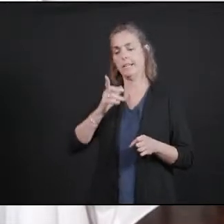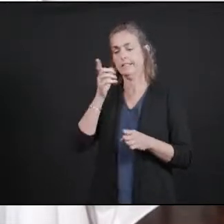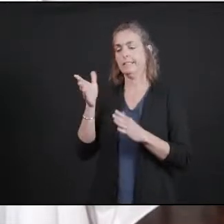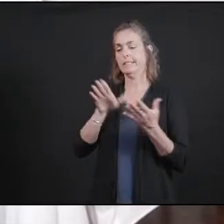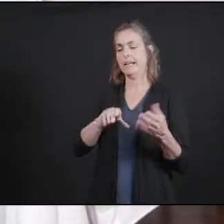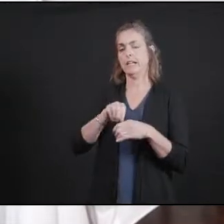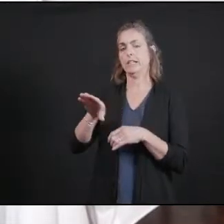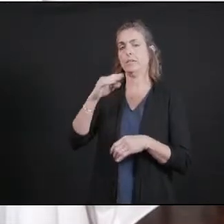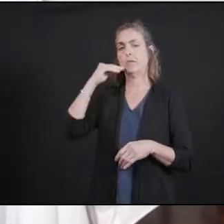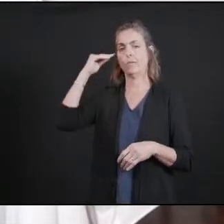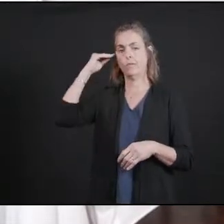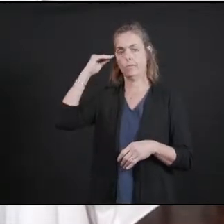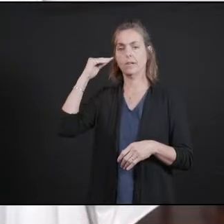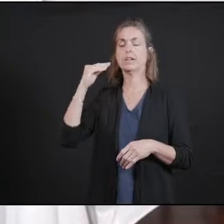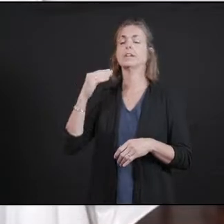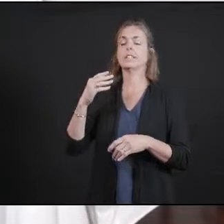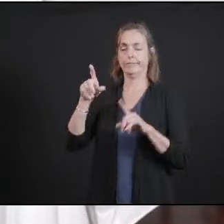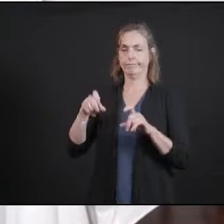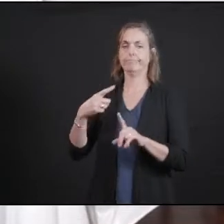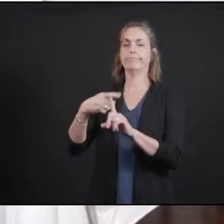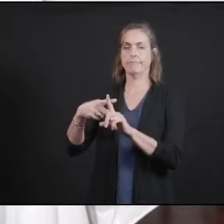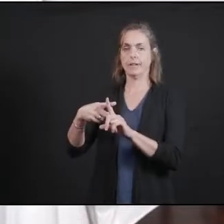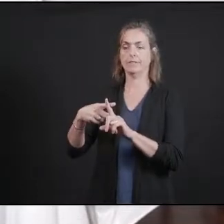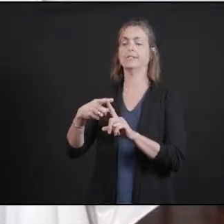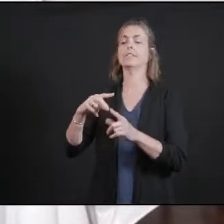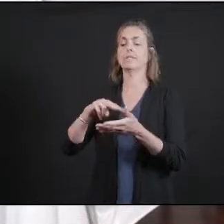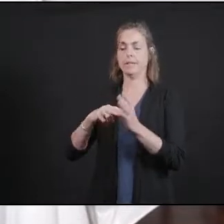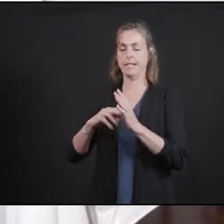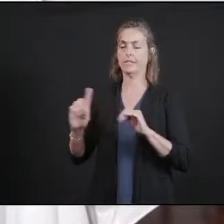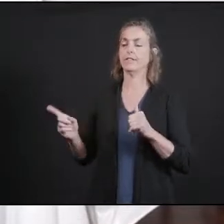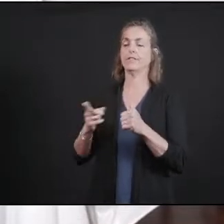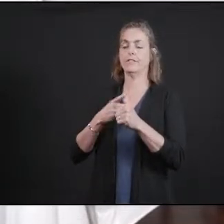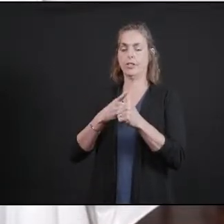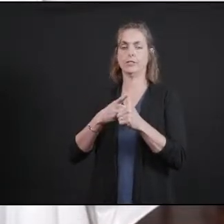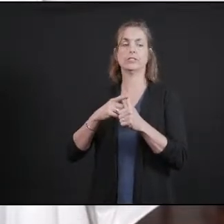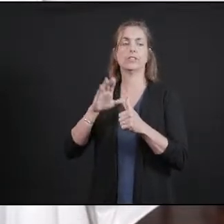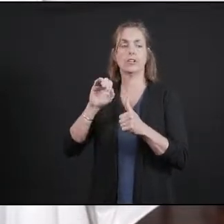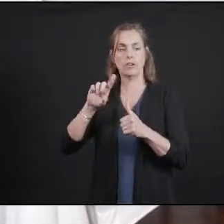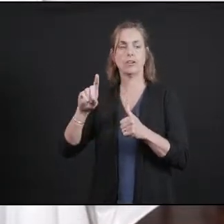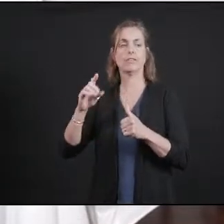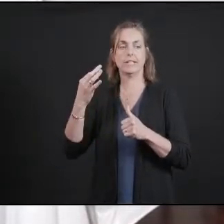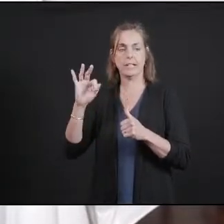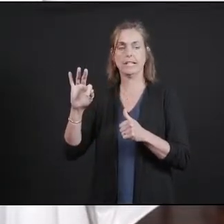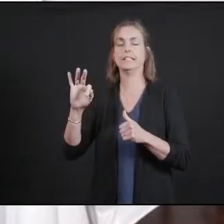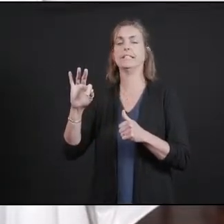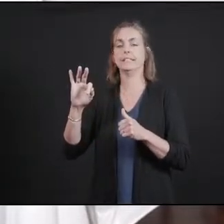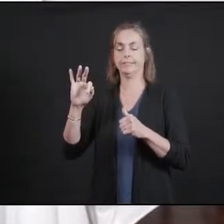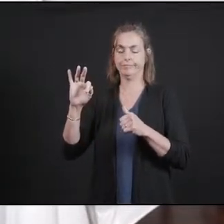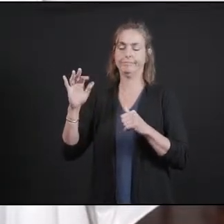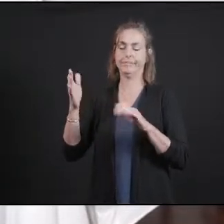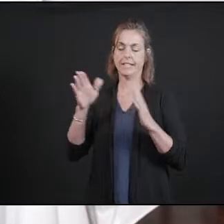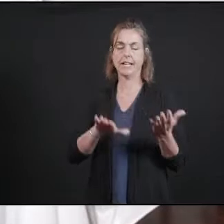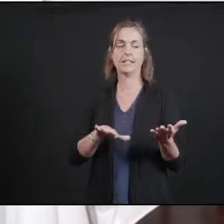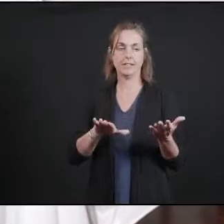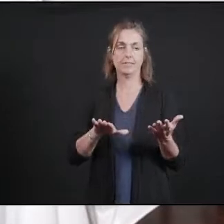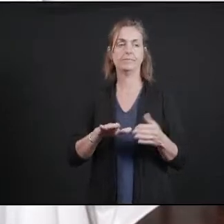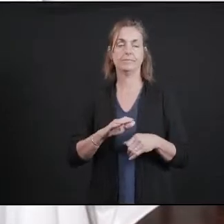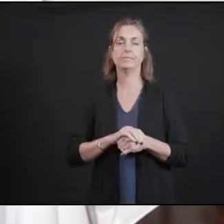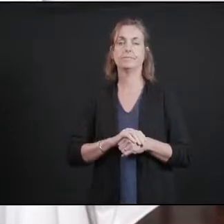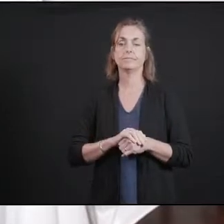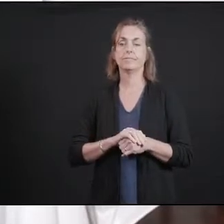making him the territory's first confirmed COVID-19 death. His unfortunate passing makes the territory